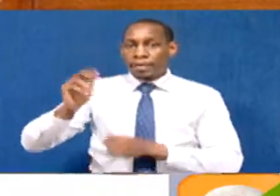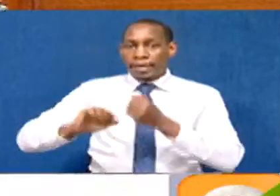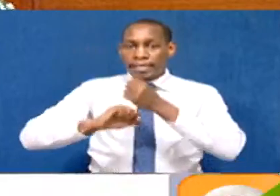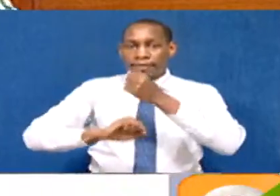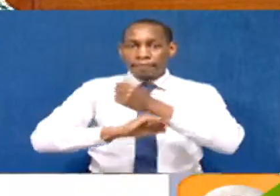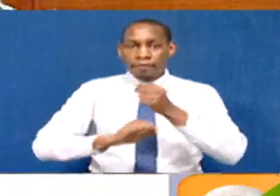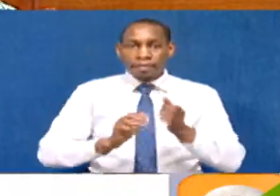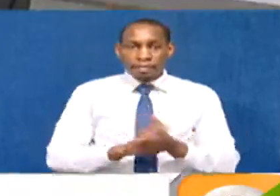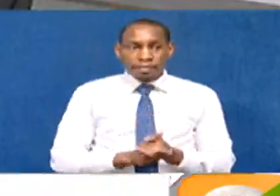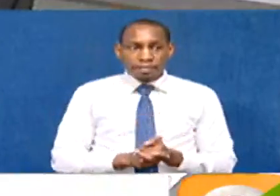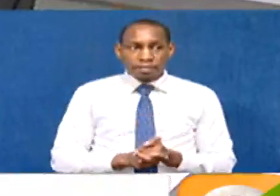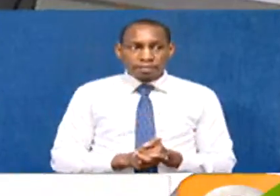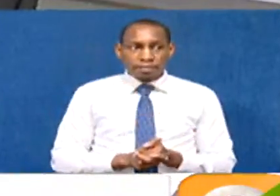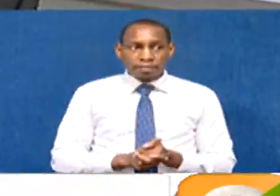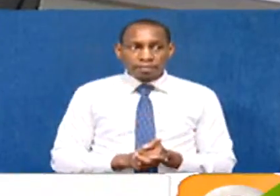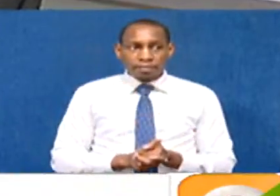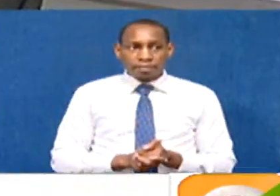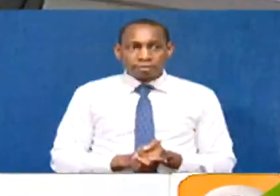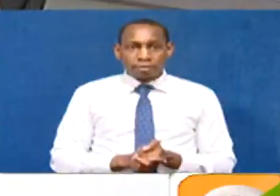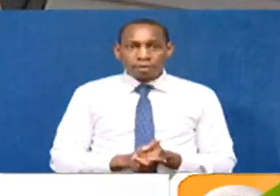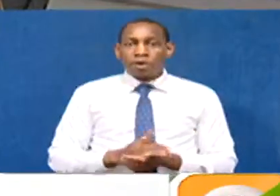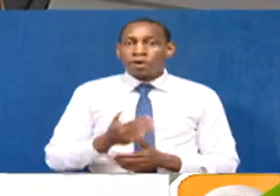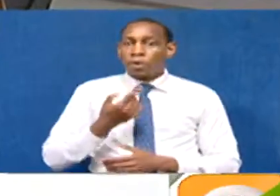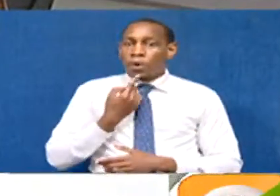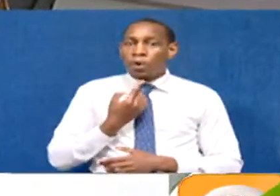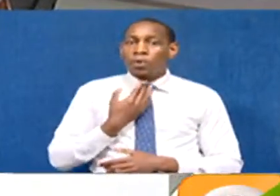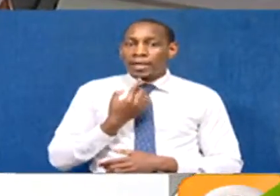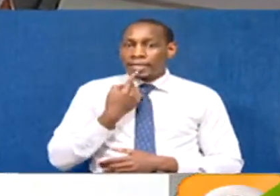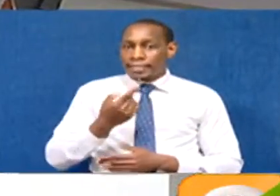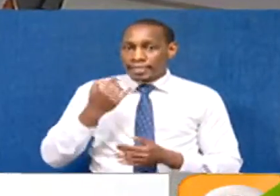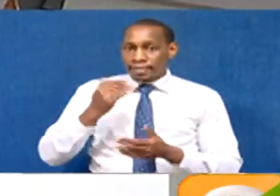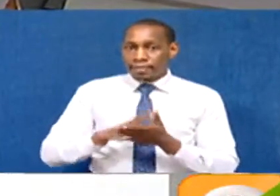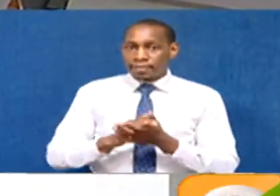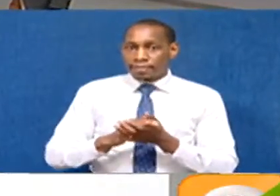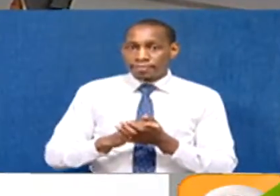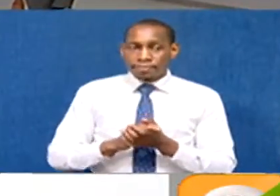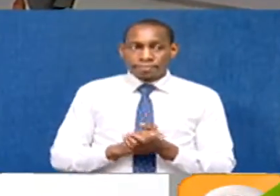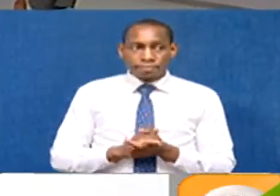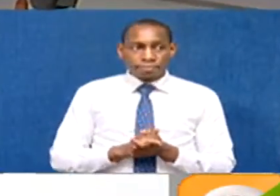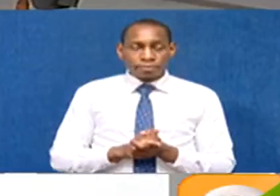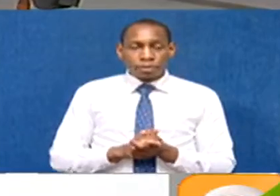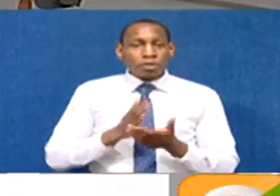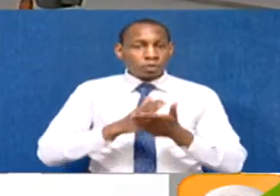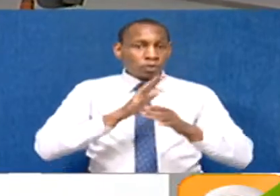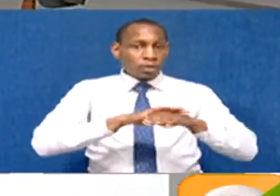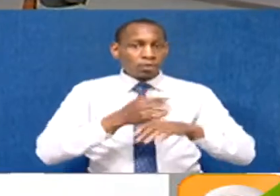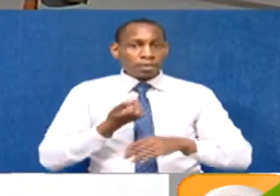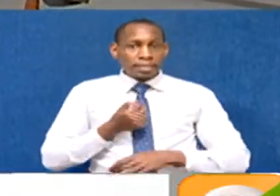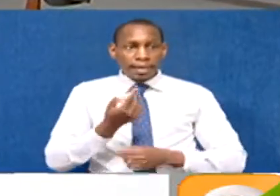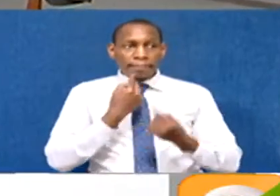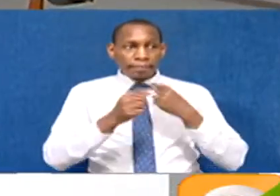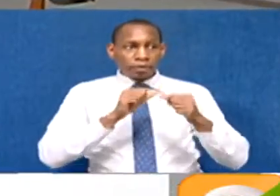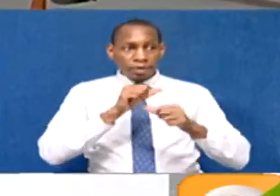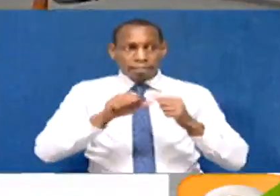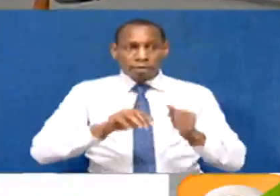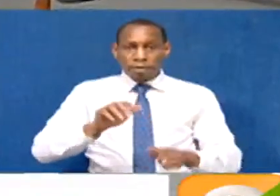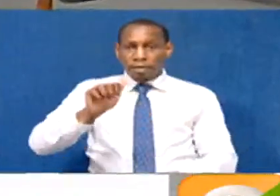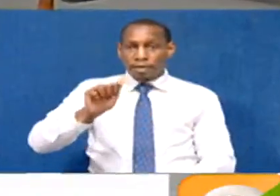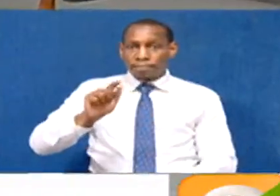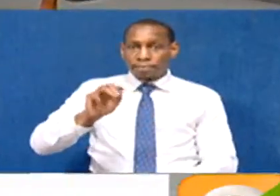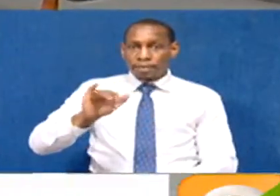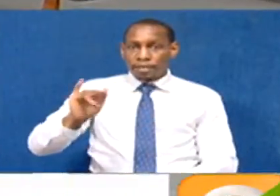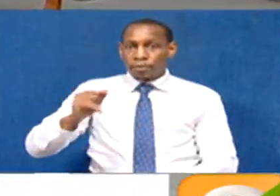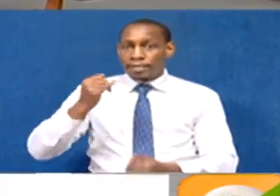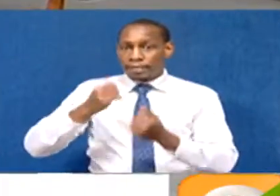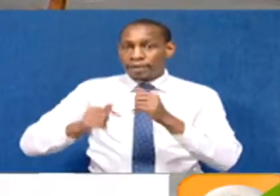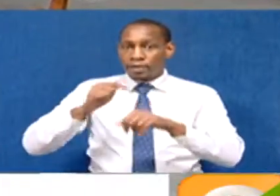So I can tell you, the last time Atwoli talked, which is what, and it's good because she has talked about Atwoli. Go on. The last